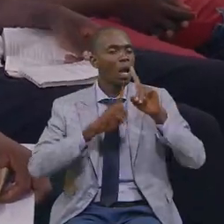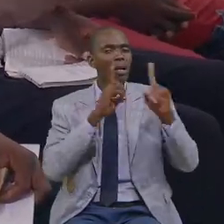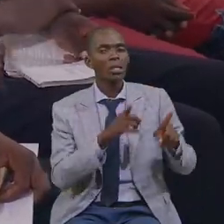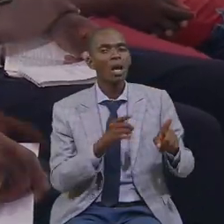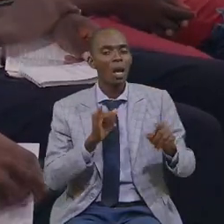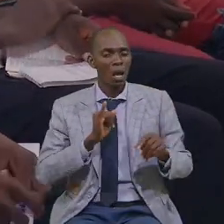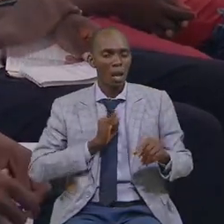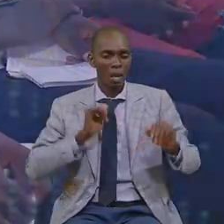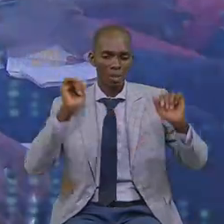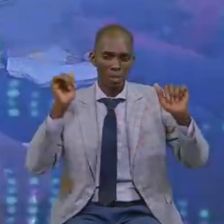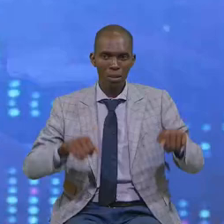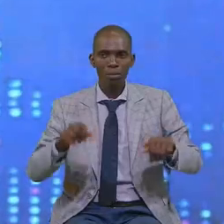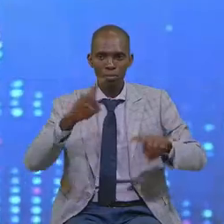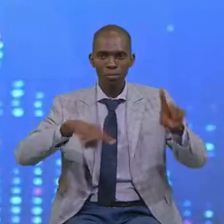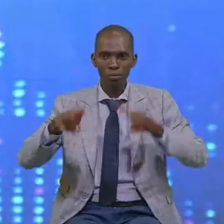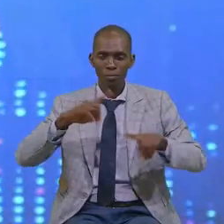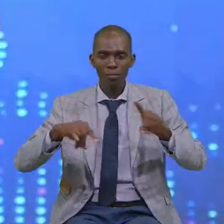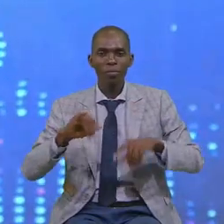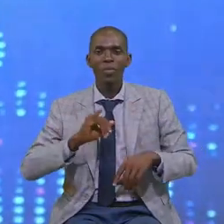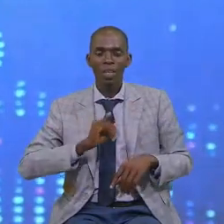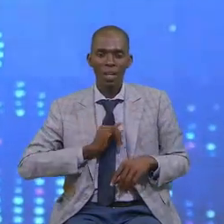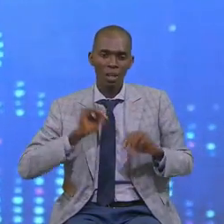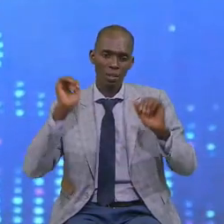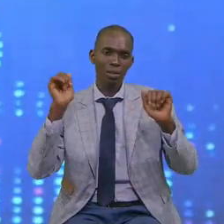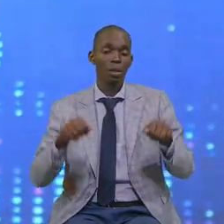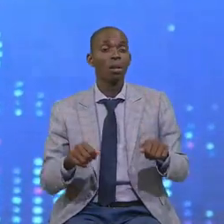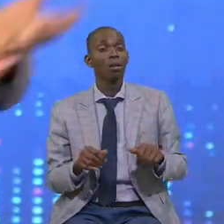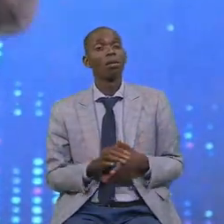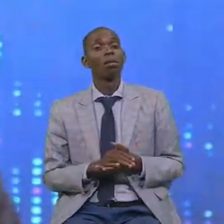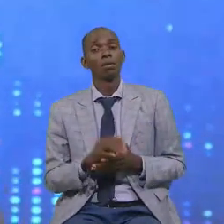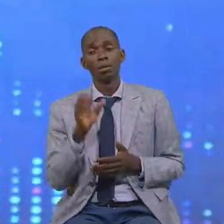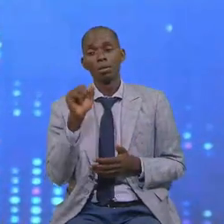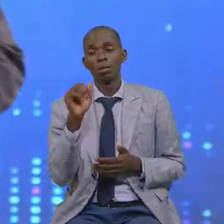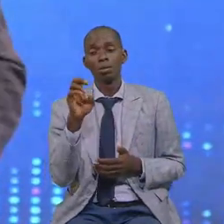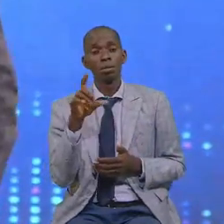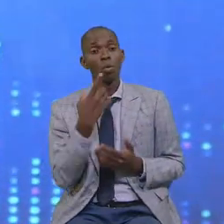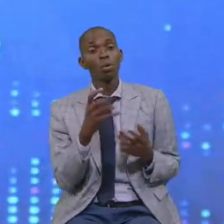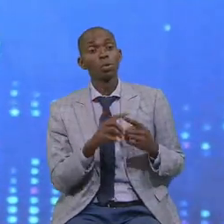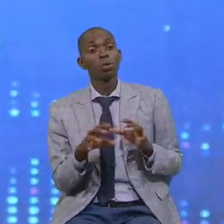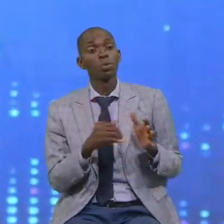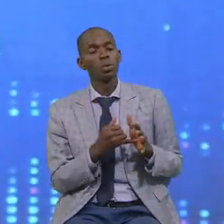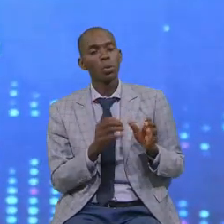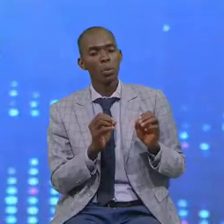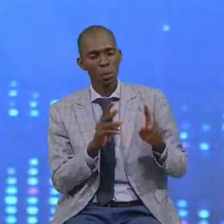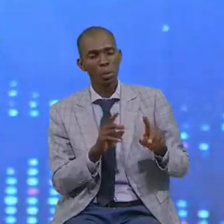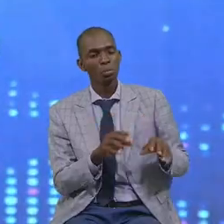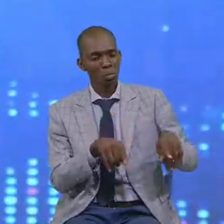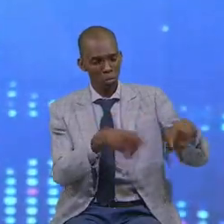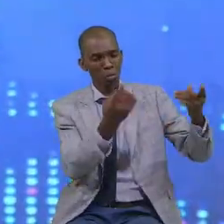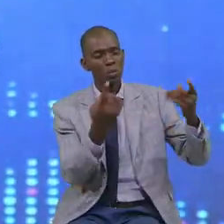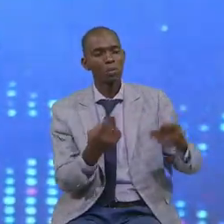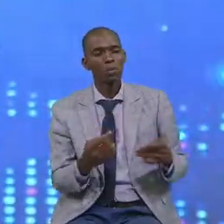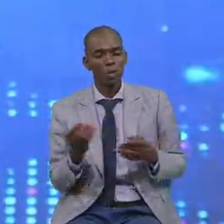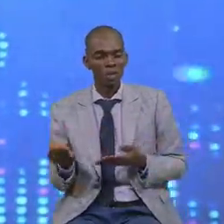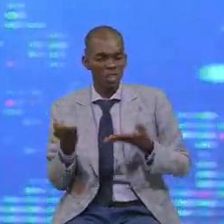And Saul said, "Okay, if you're going to do it, because you resist, have my weapon." He tried